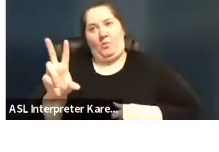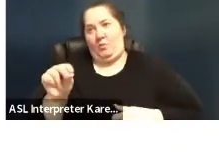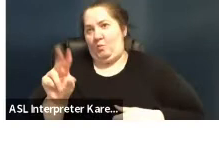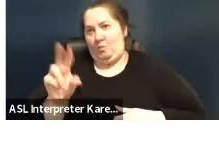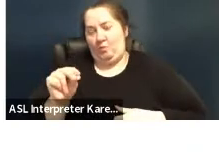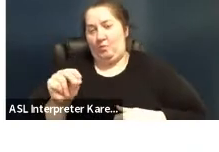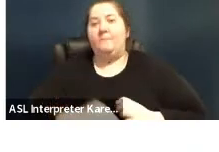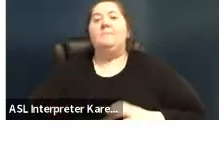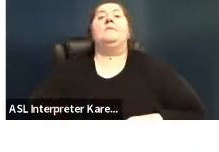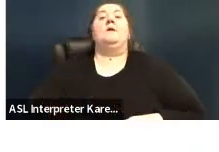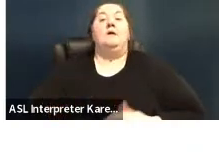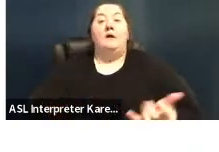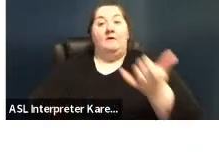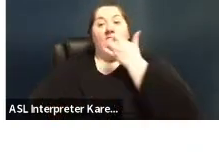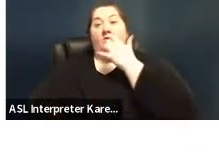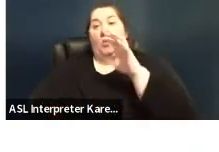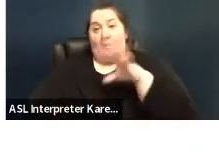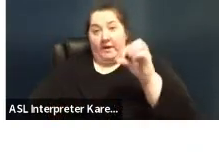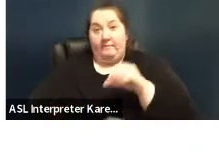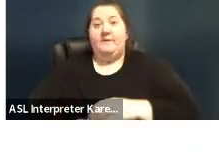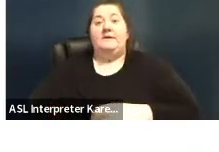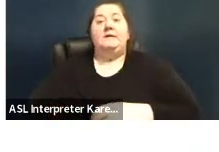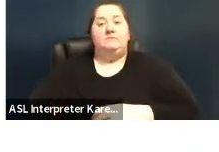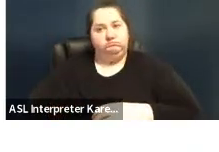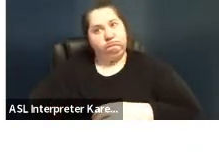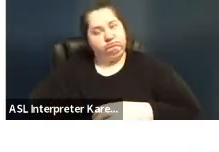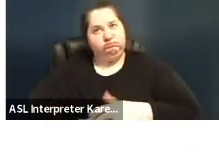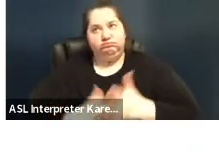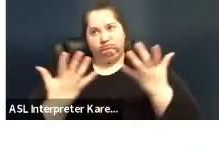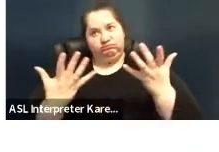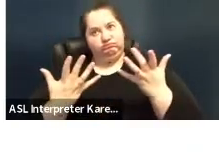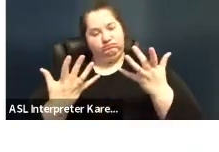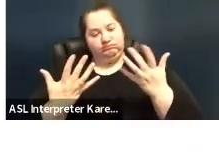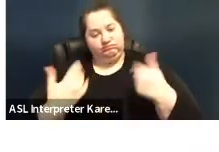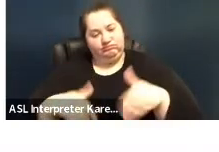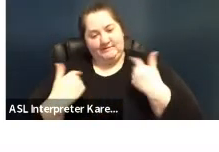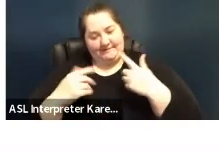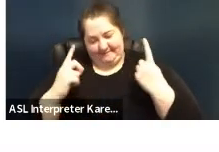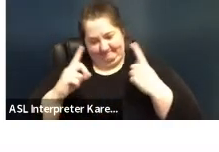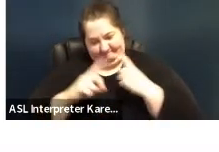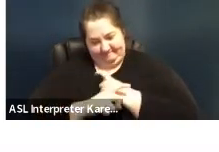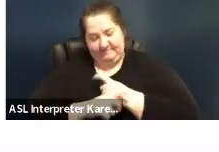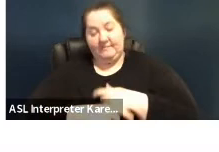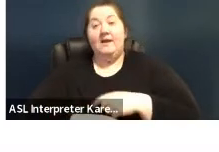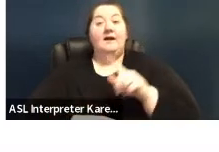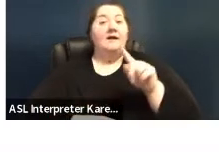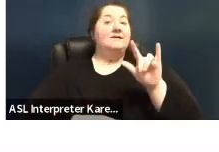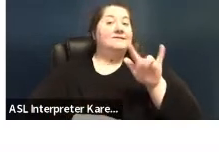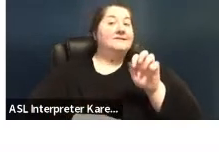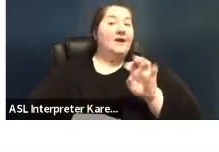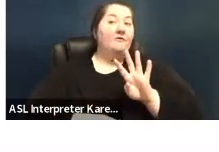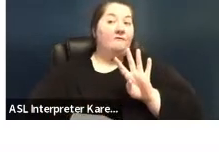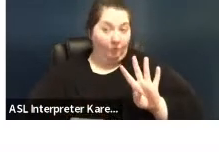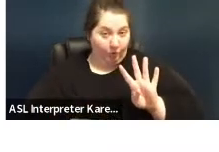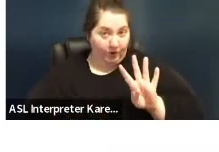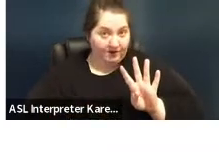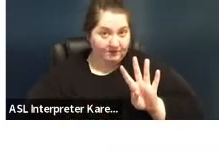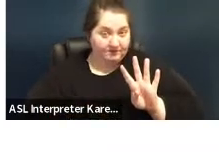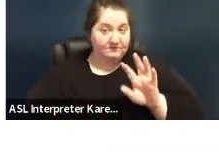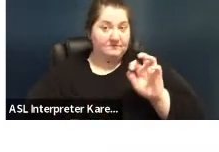telephone companies, that's another sort of can of worms there, because Title IV of the